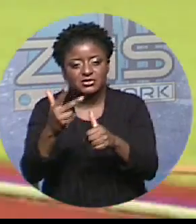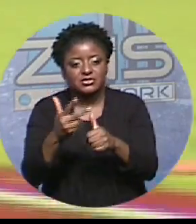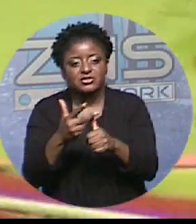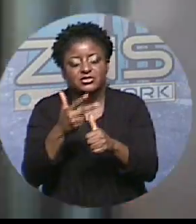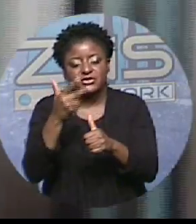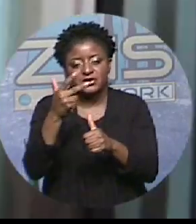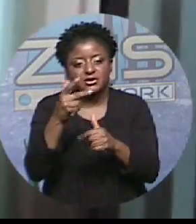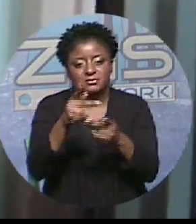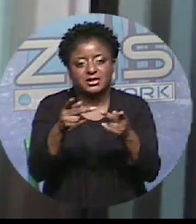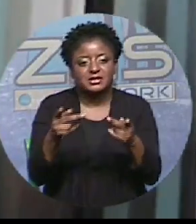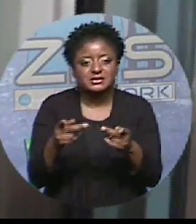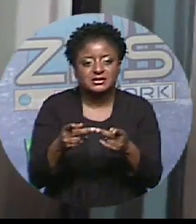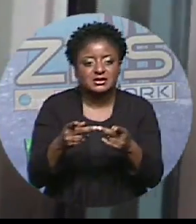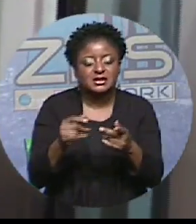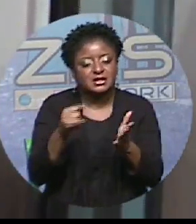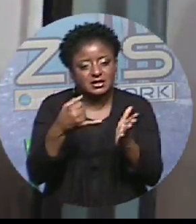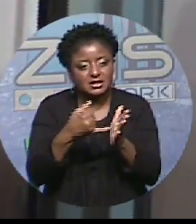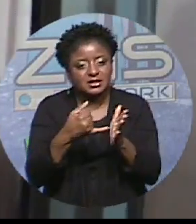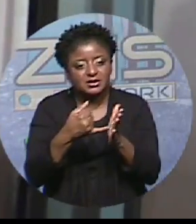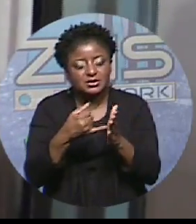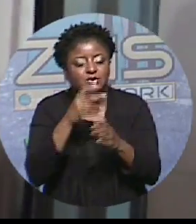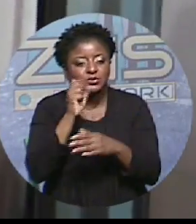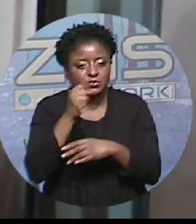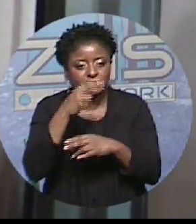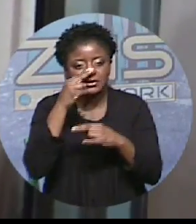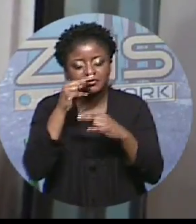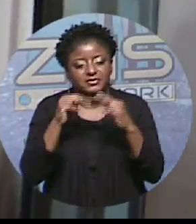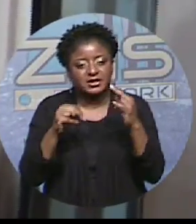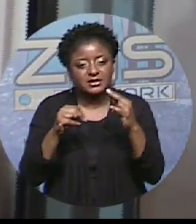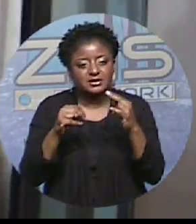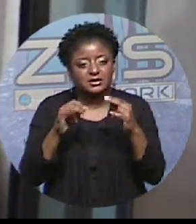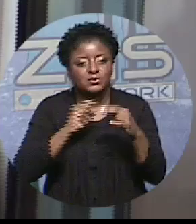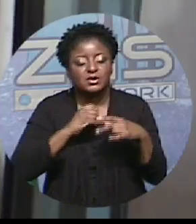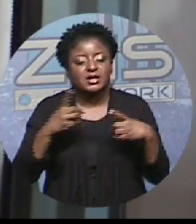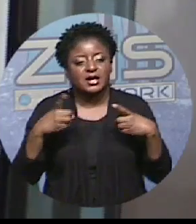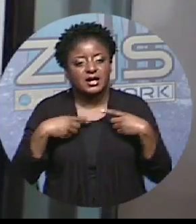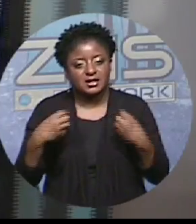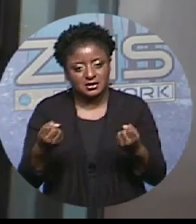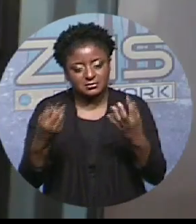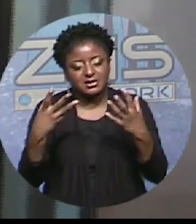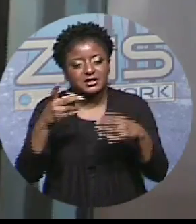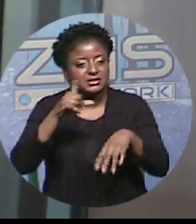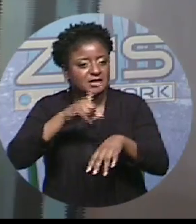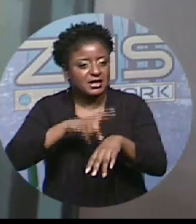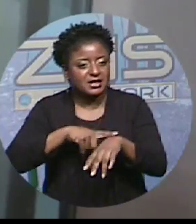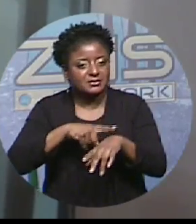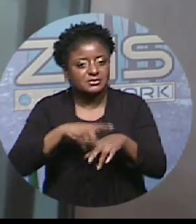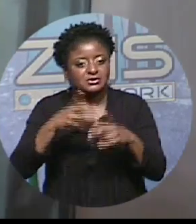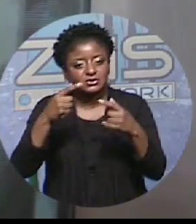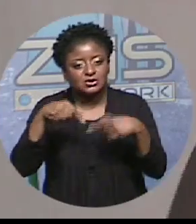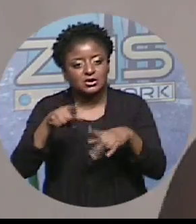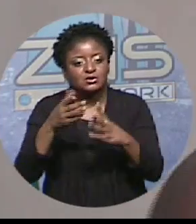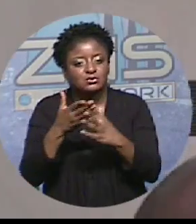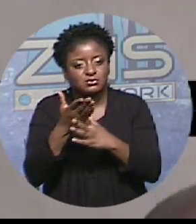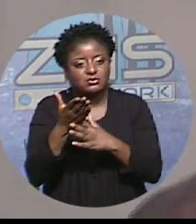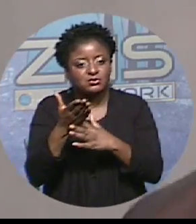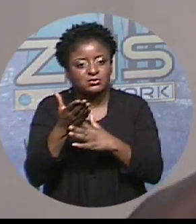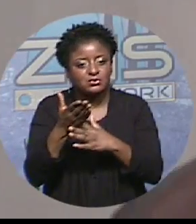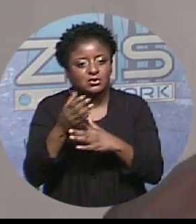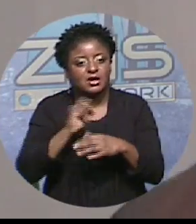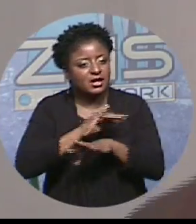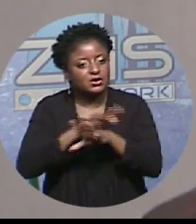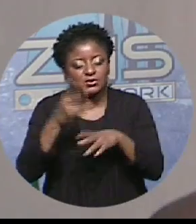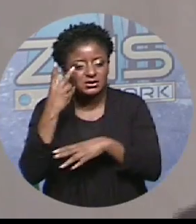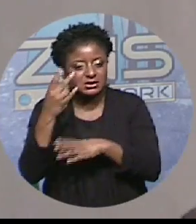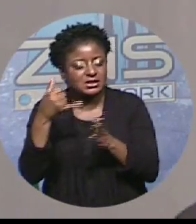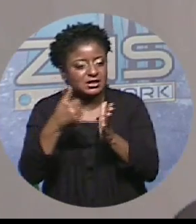5,560 points. It was fun and long. And we had plenty time to get through all. I think it was a good event. I don't see it as